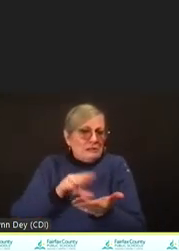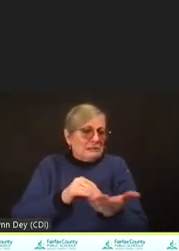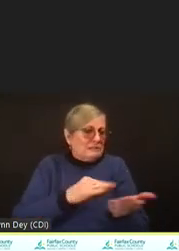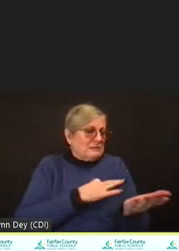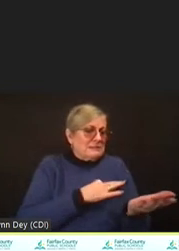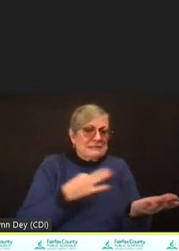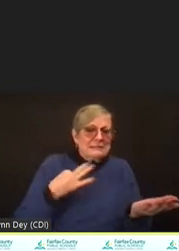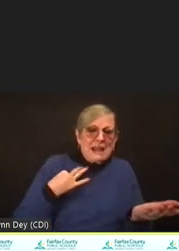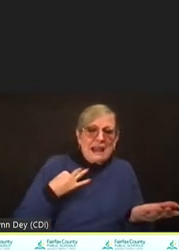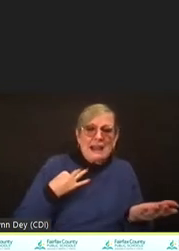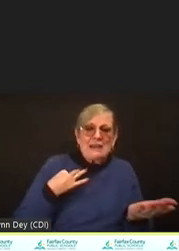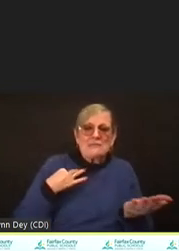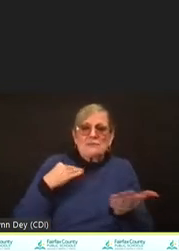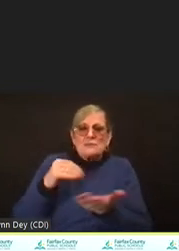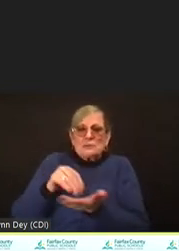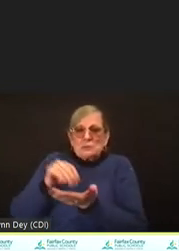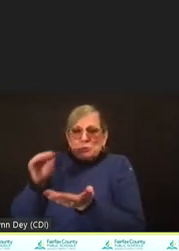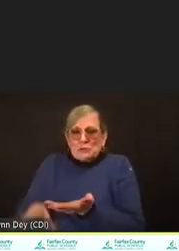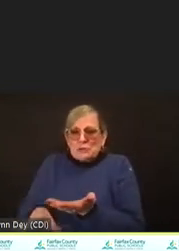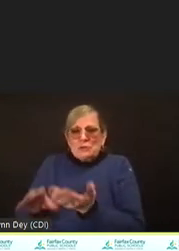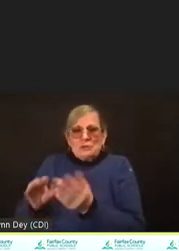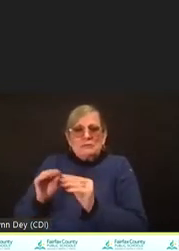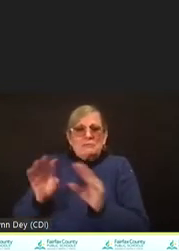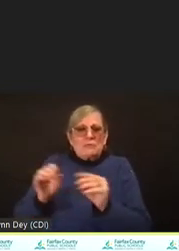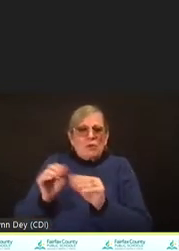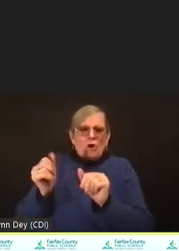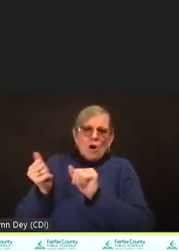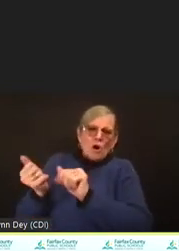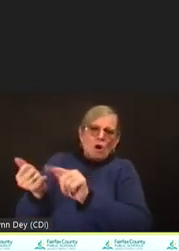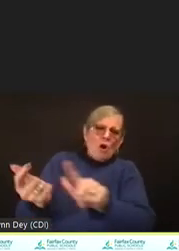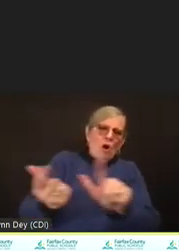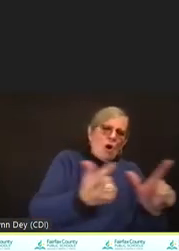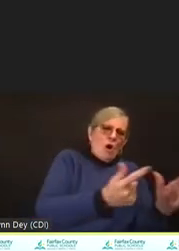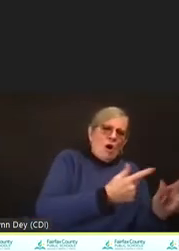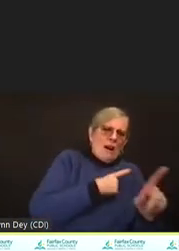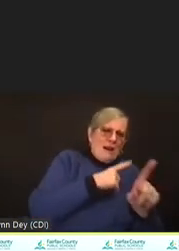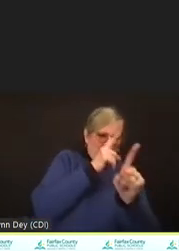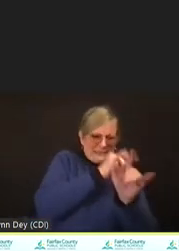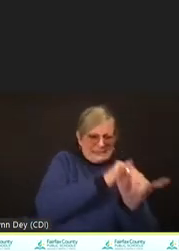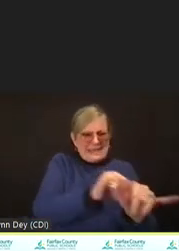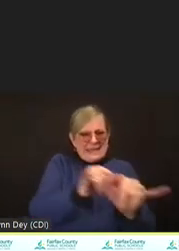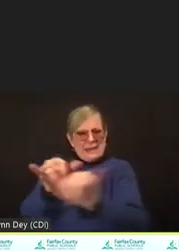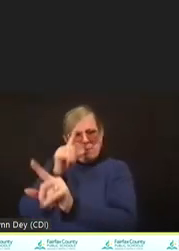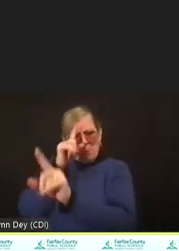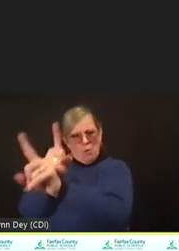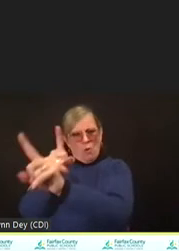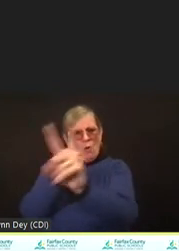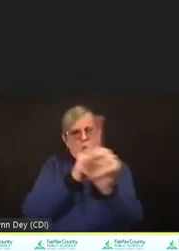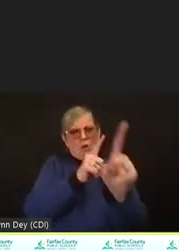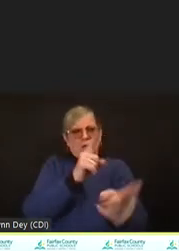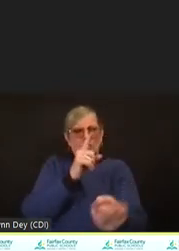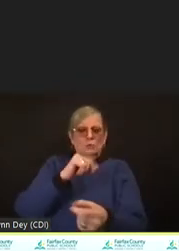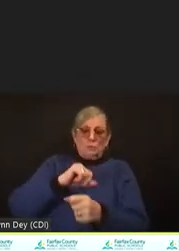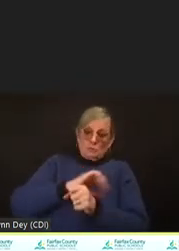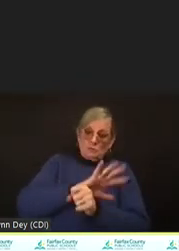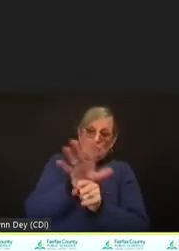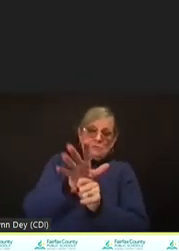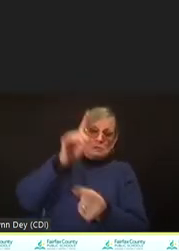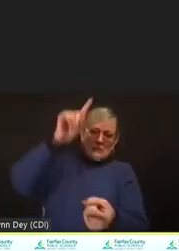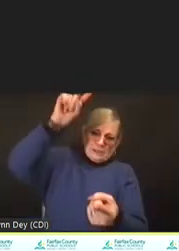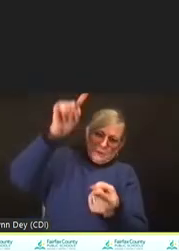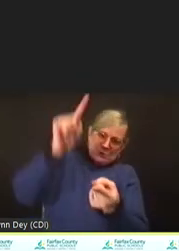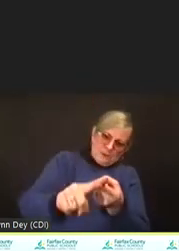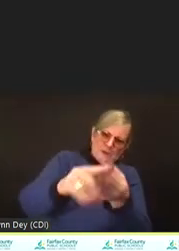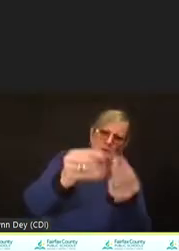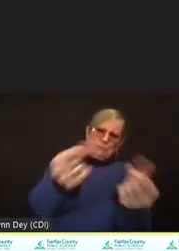tonight, we all seek an end to this pandemic. We all seek a transition to a different phase, and I hope that phase, that